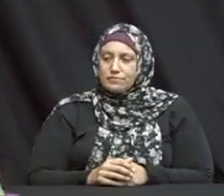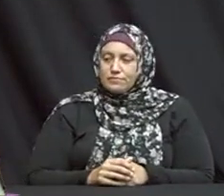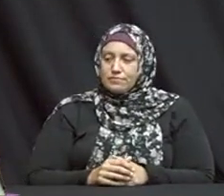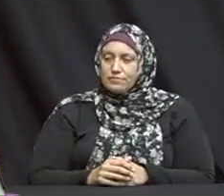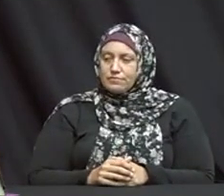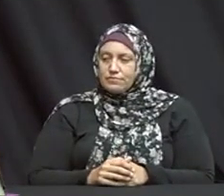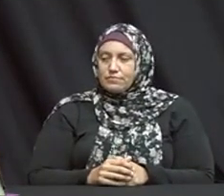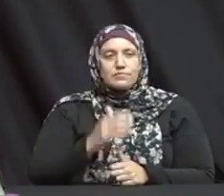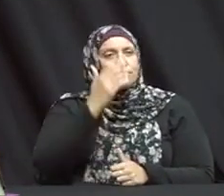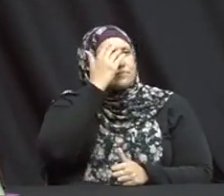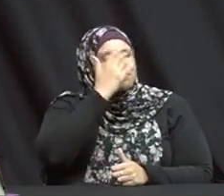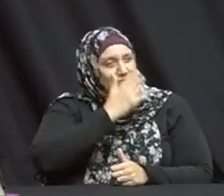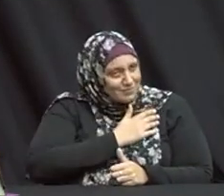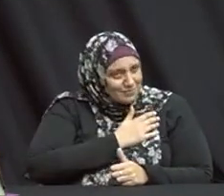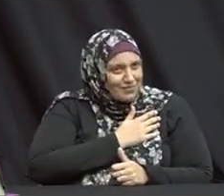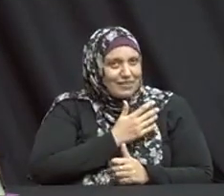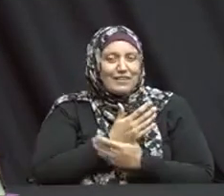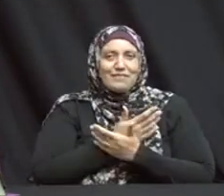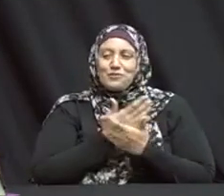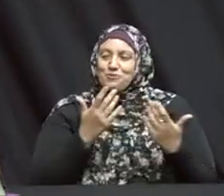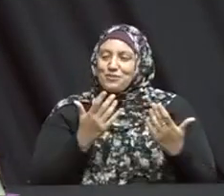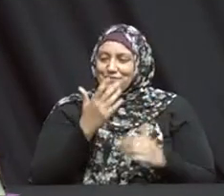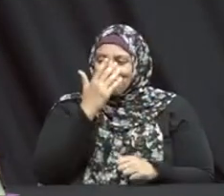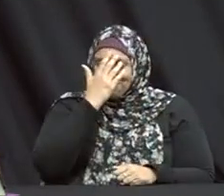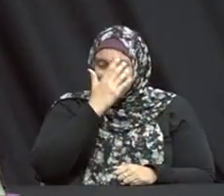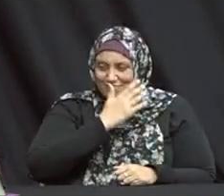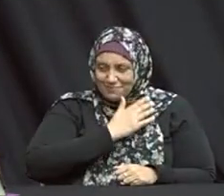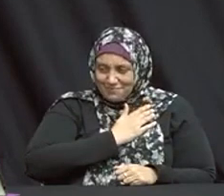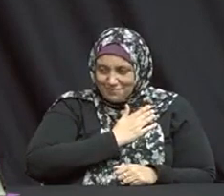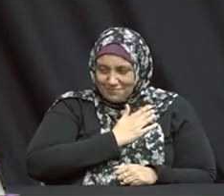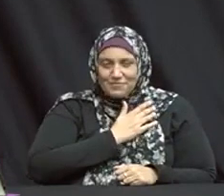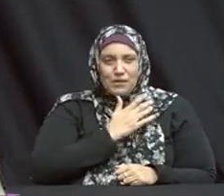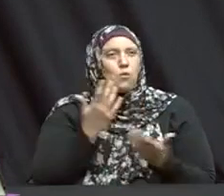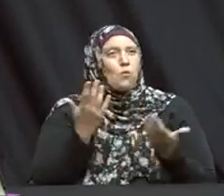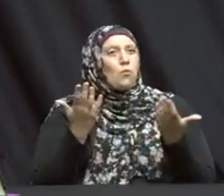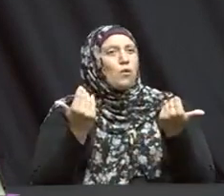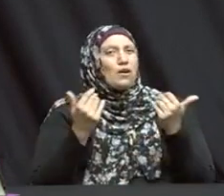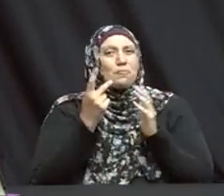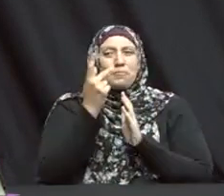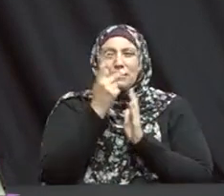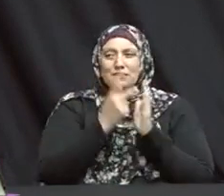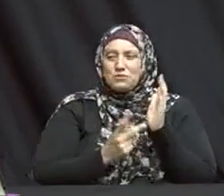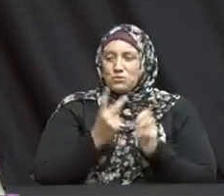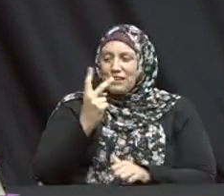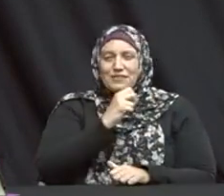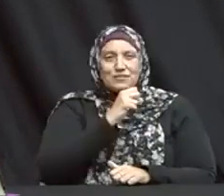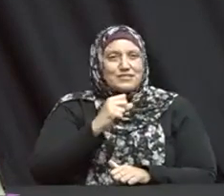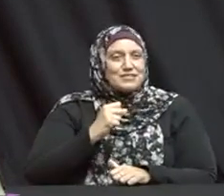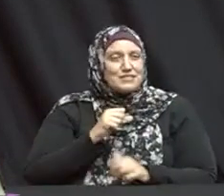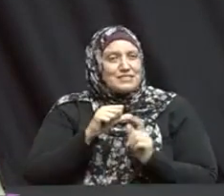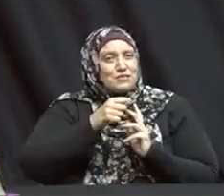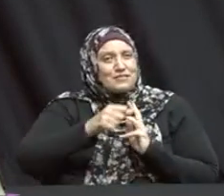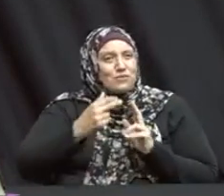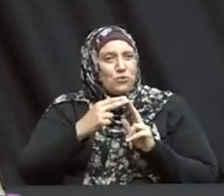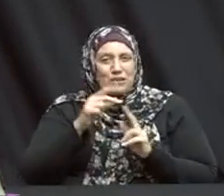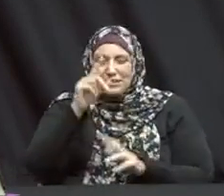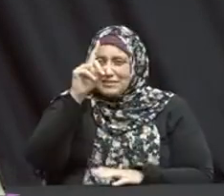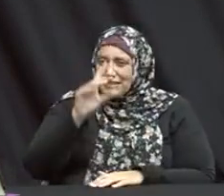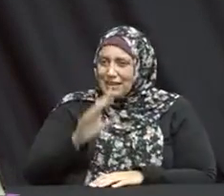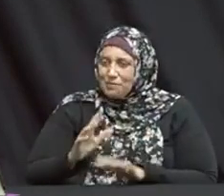Assalamu alaikum, everyone, and welcome to part two of our series on Islamic wills and estate